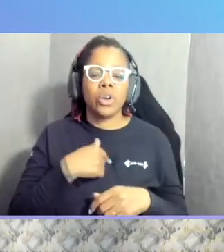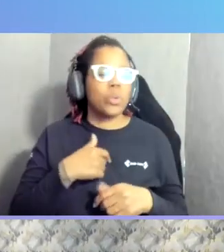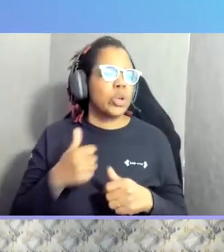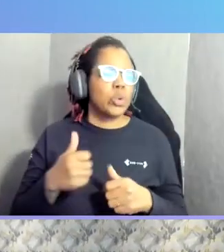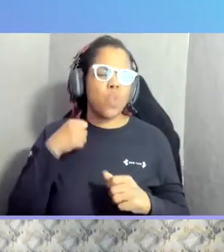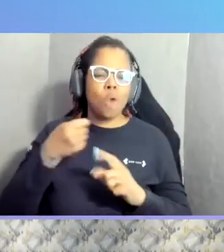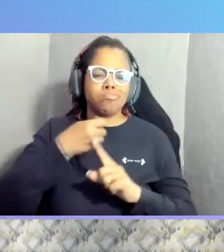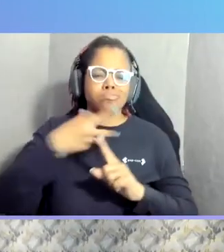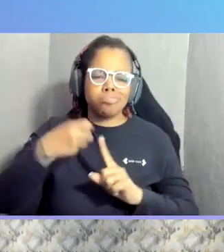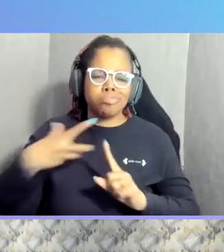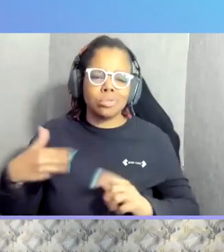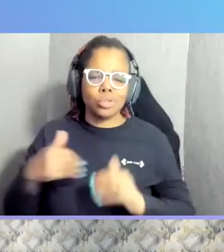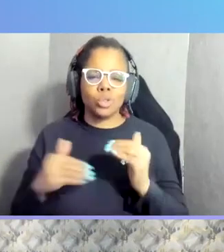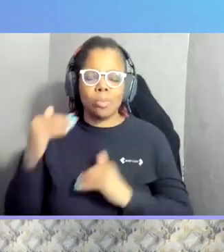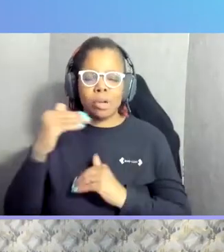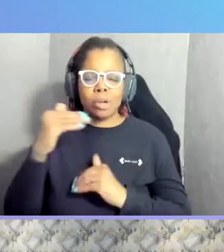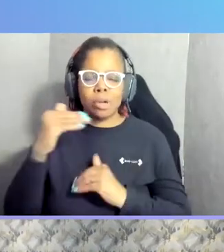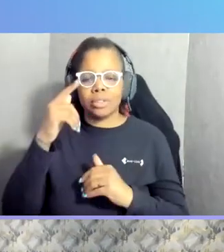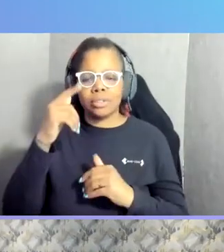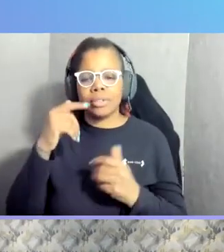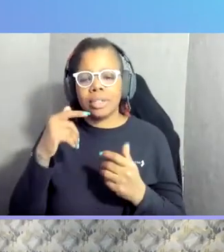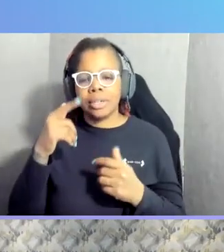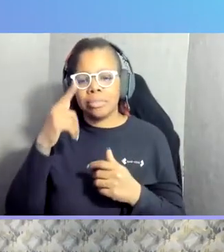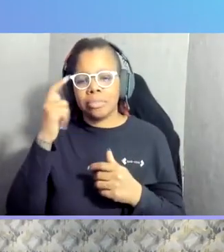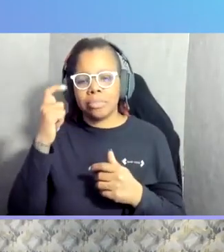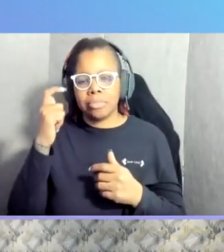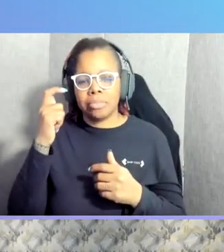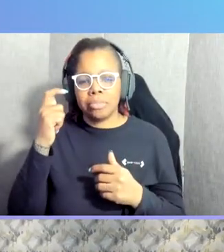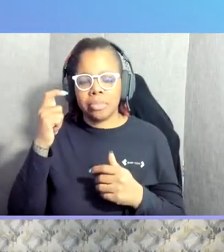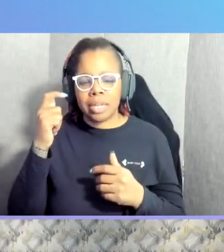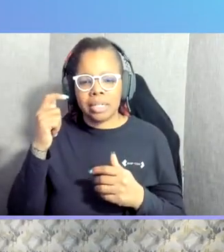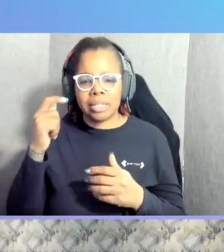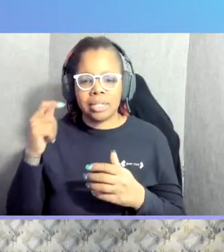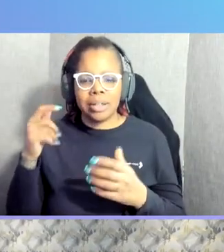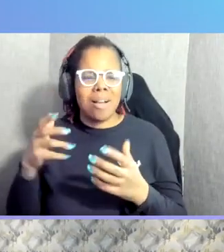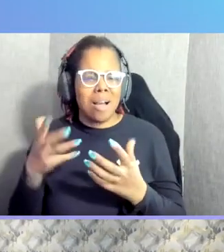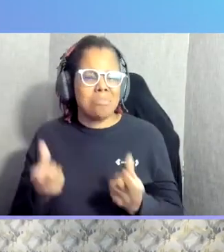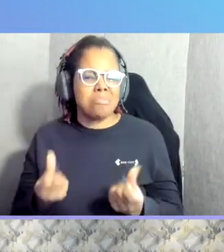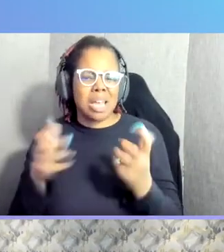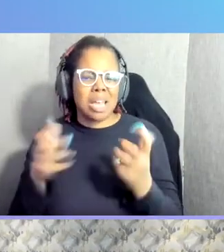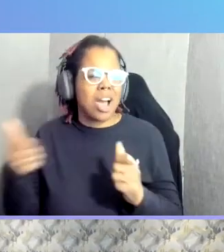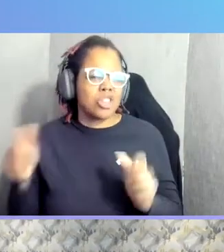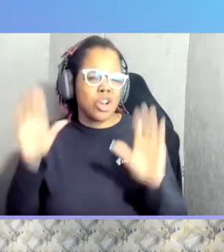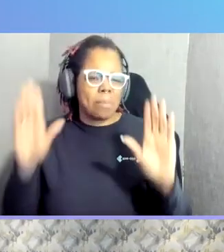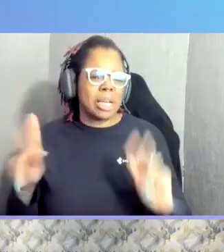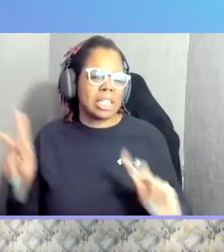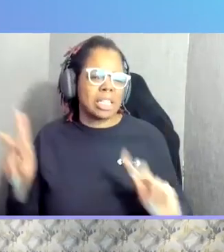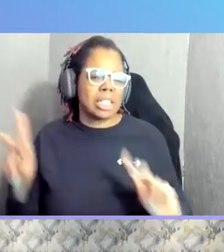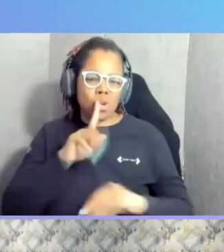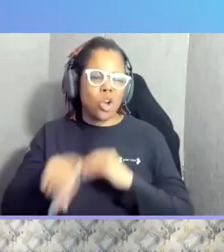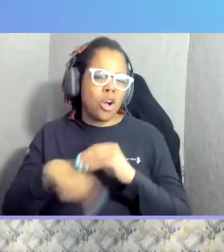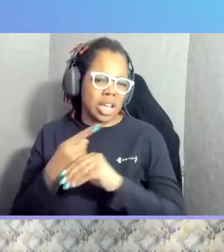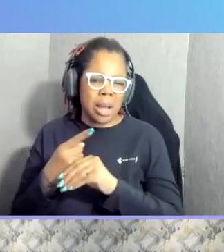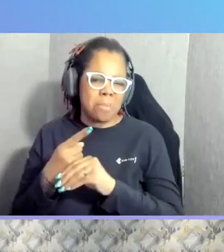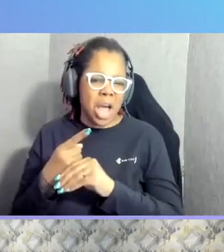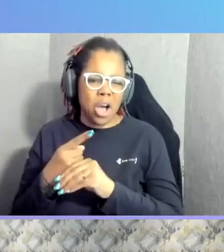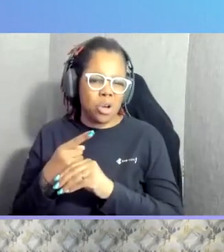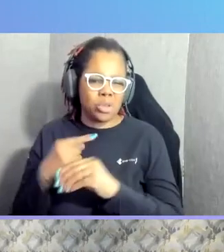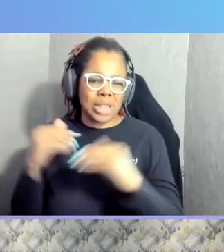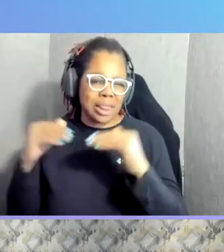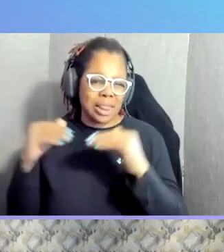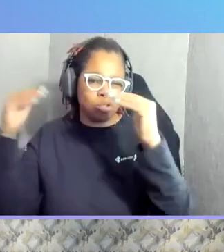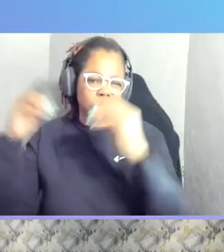on that because I chatted about levels, I think, on my previous talk, and a bunch of other amazing folks are talking about the